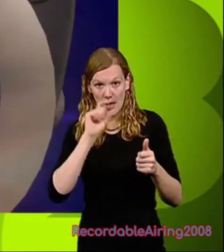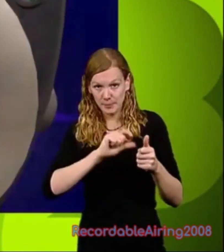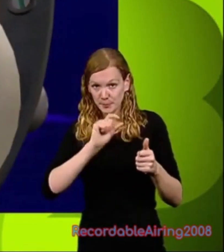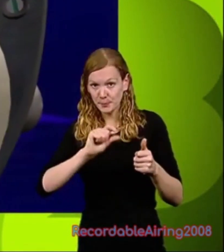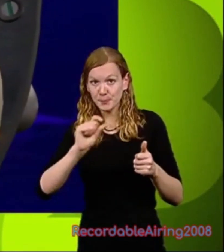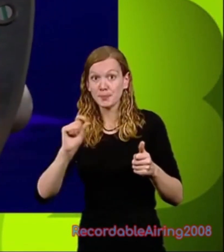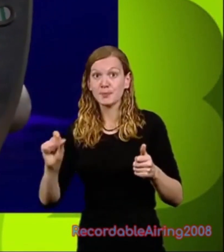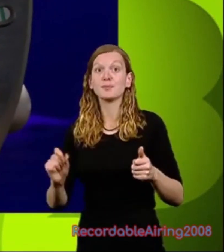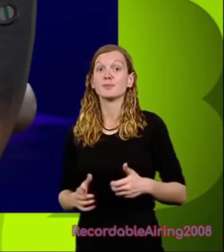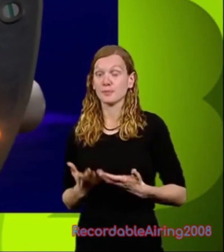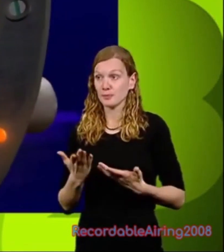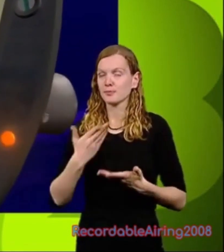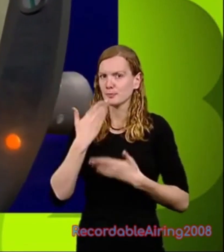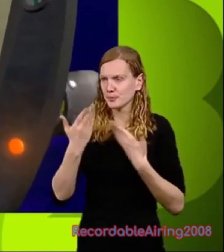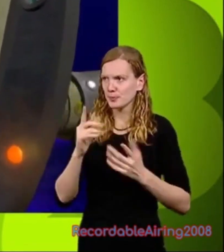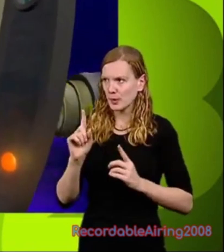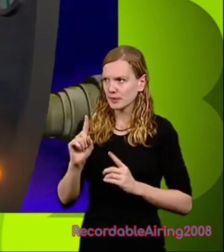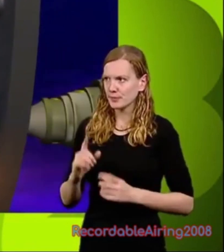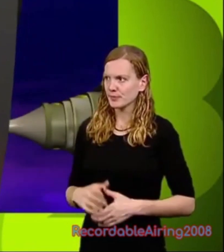again.